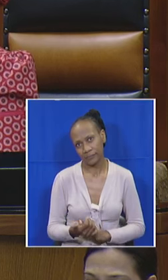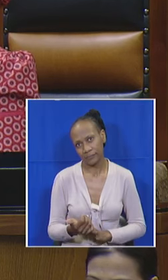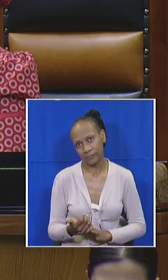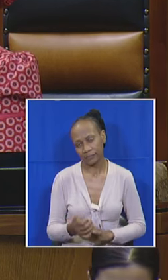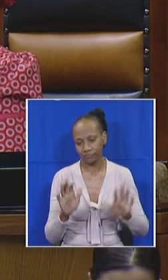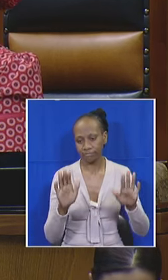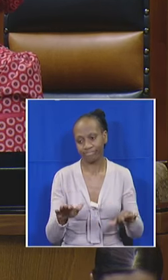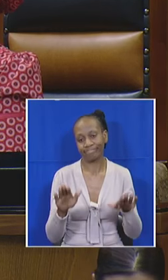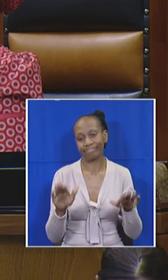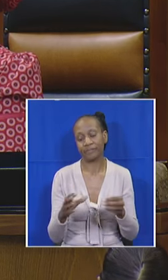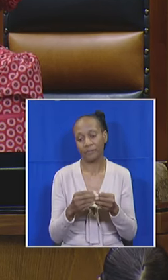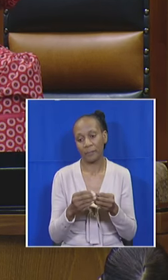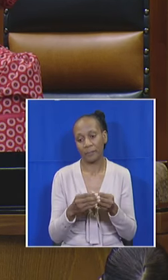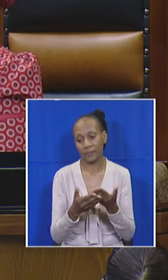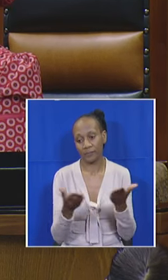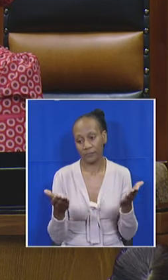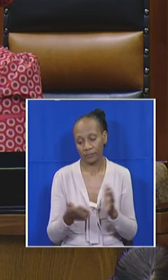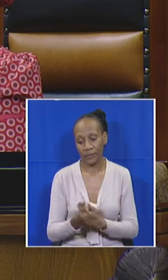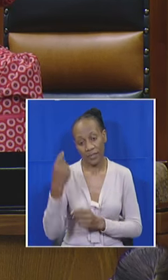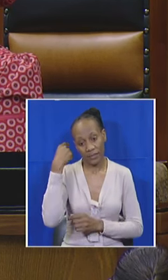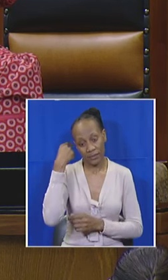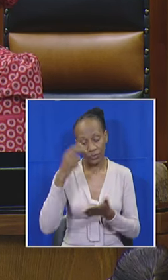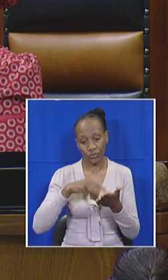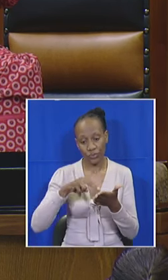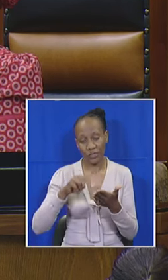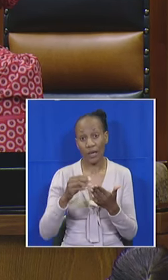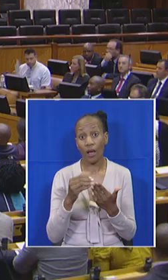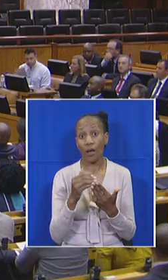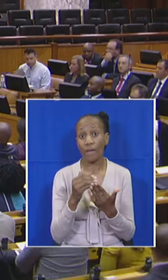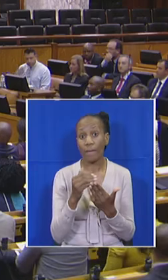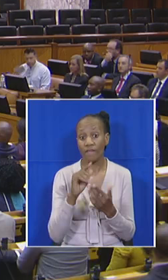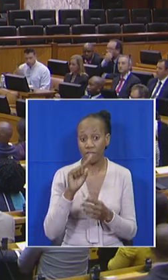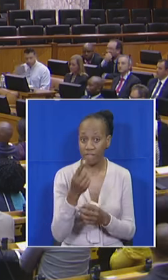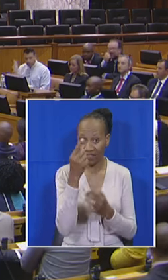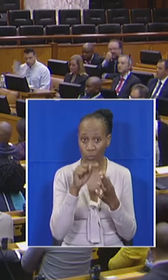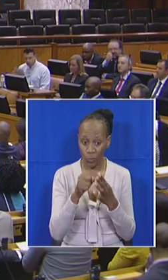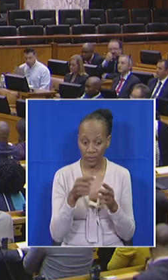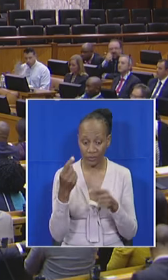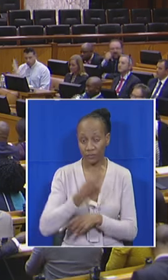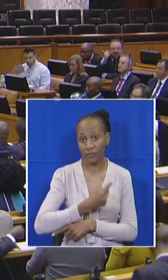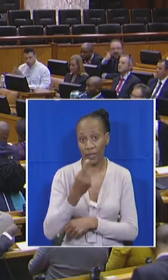Order, members. The secretary will read the order of the day.